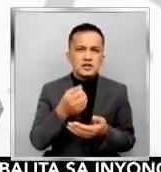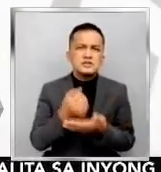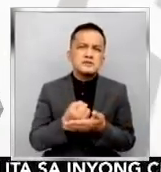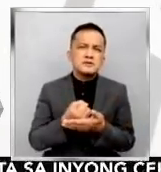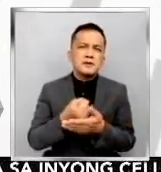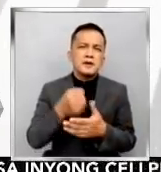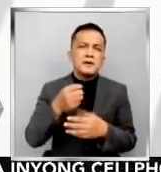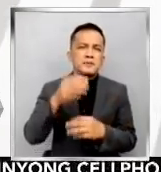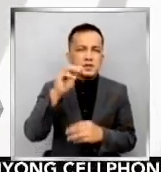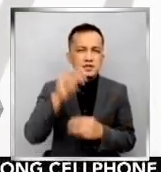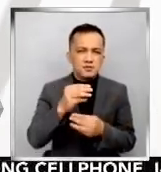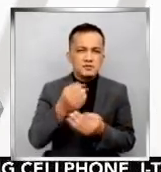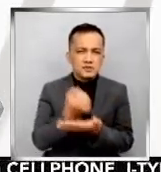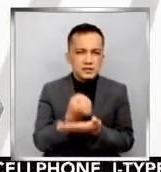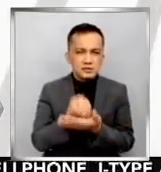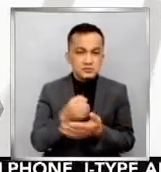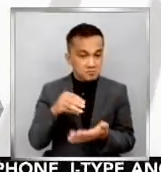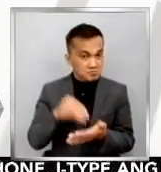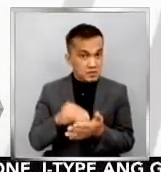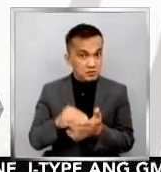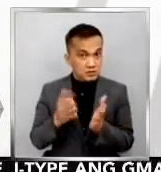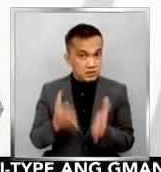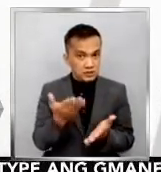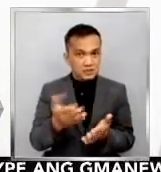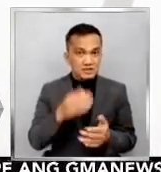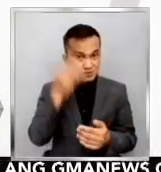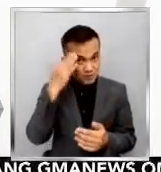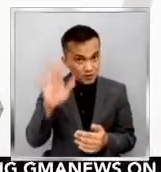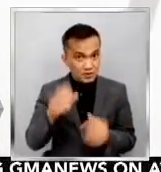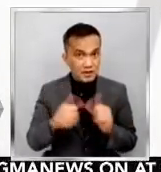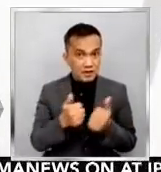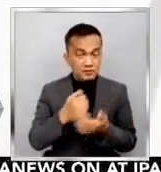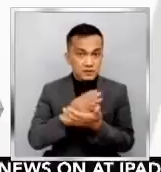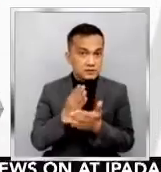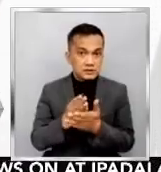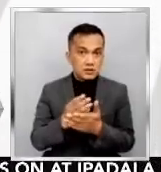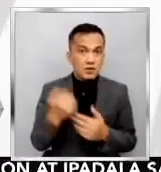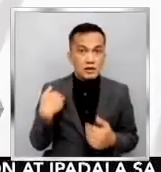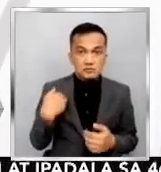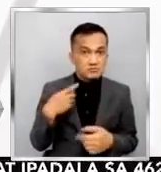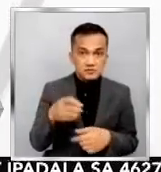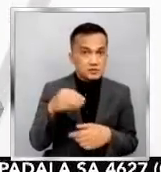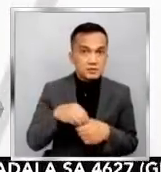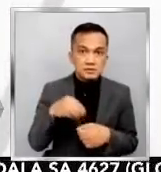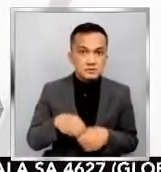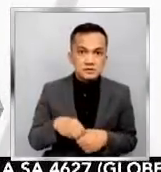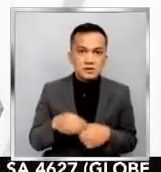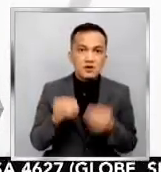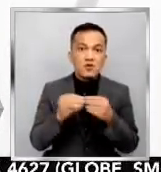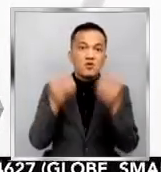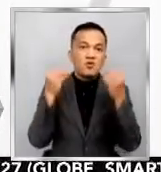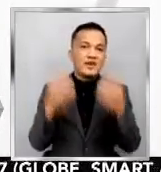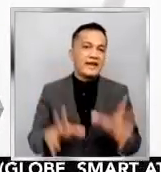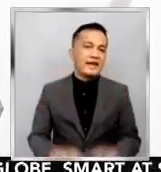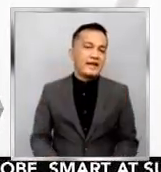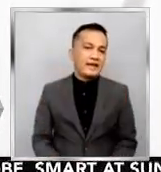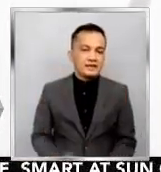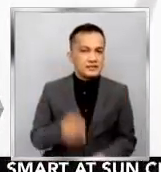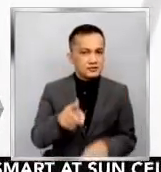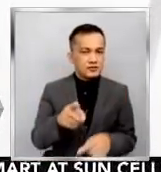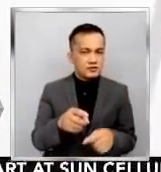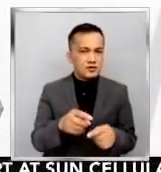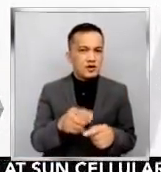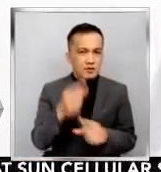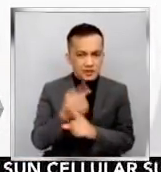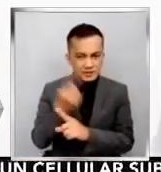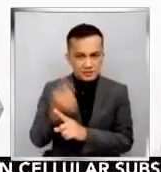ka marunong mag-budget and you don't have that habit of saving, wala rin. So ito yung monthly budget planner ko. Nakalagay dyan yung net